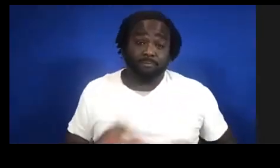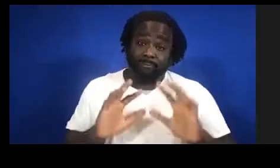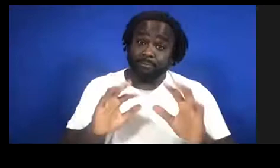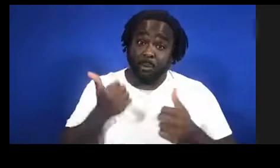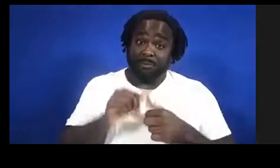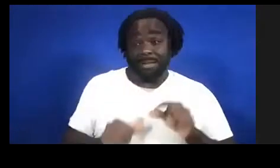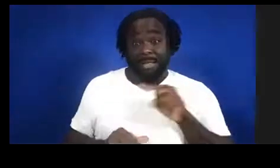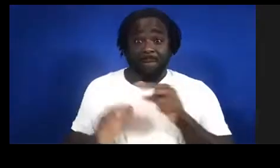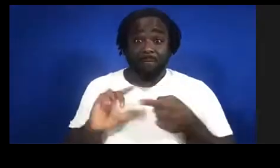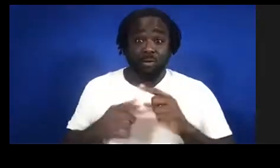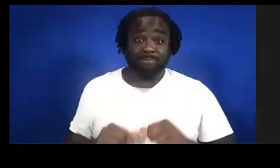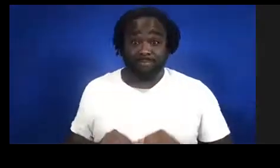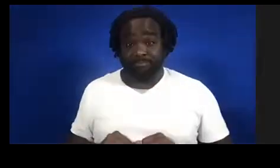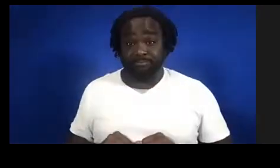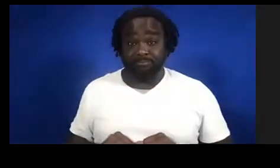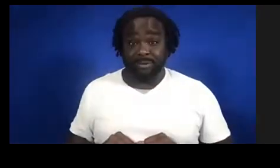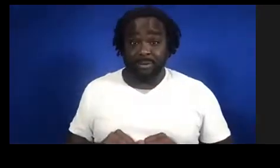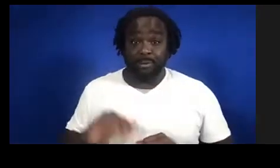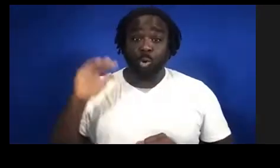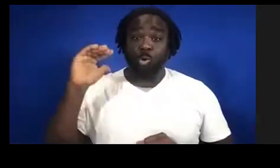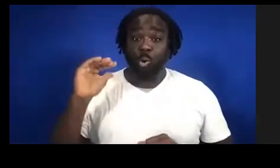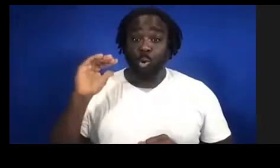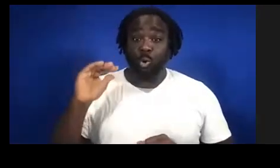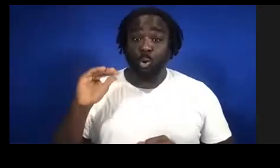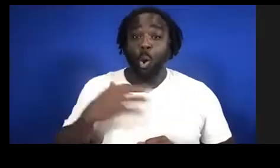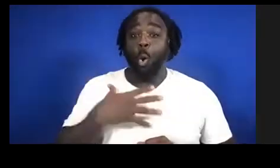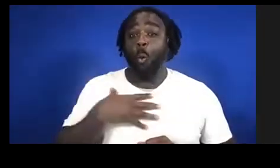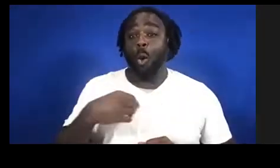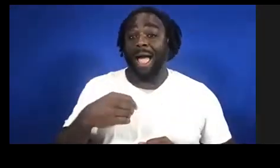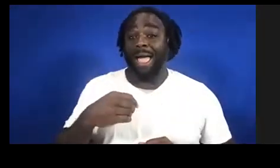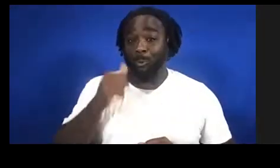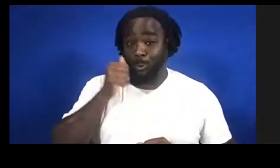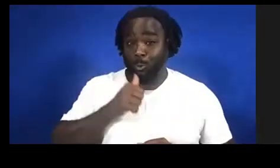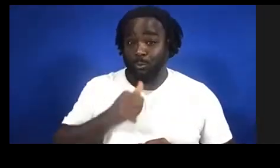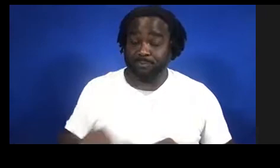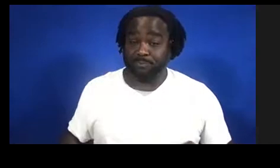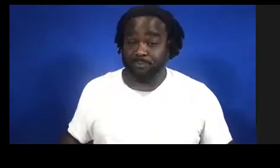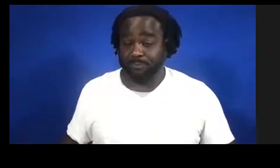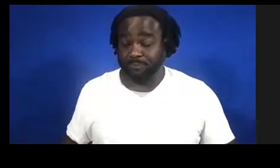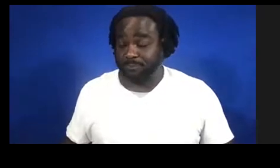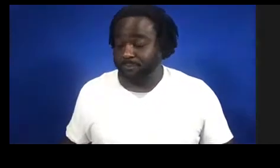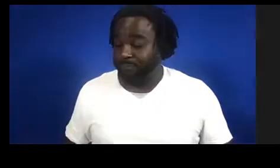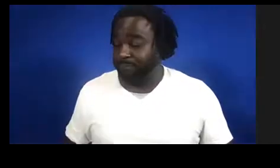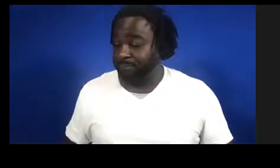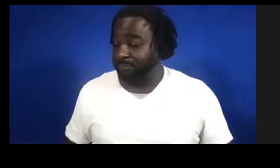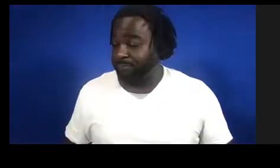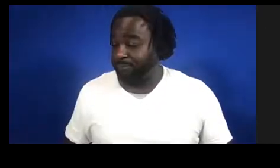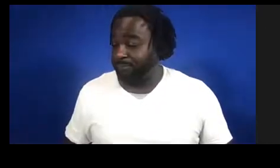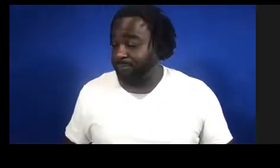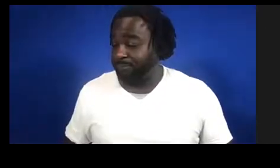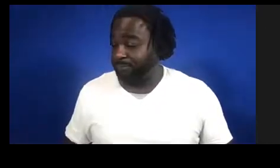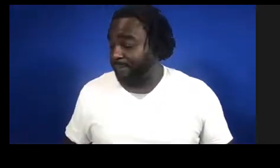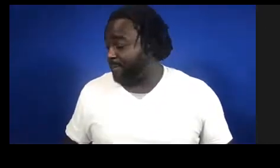who could provide good interpretation that would work with me. I had one friend that I pulled in. It was this short little white